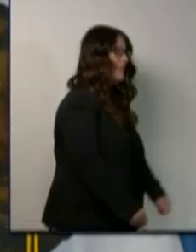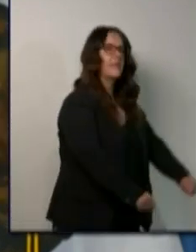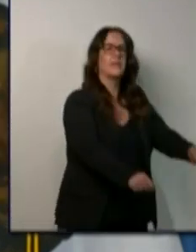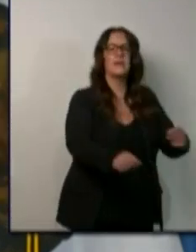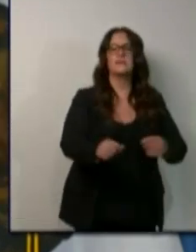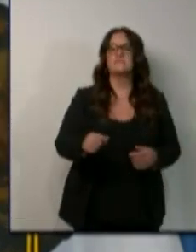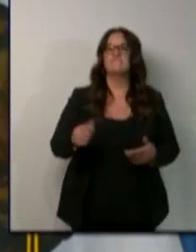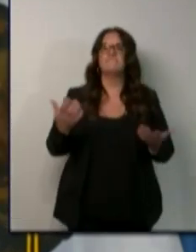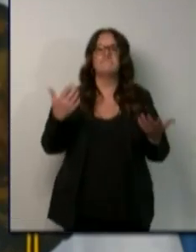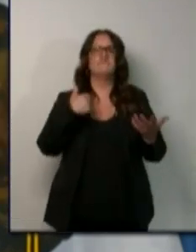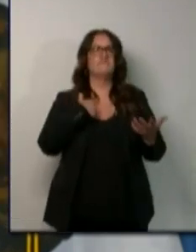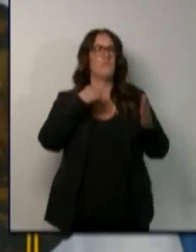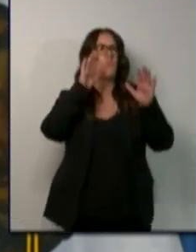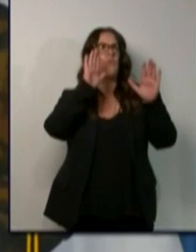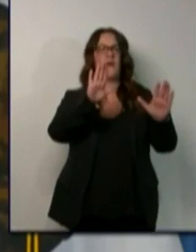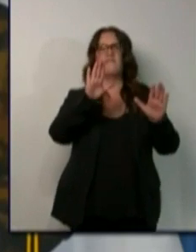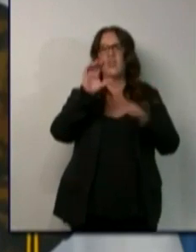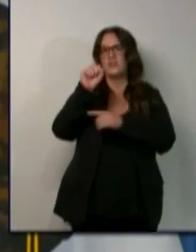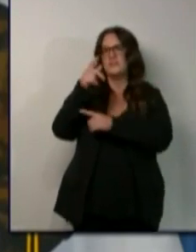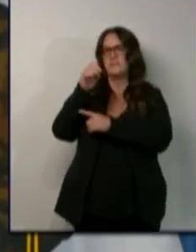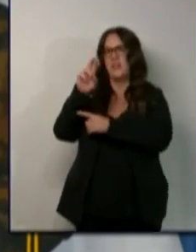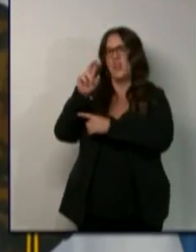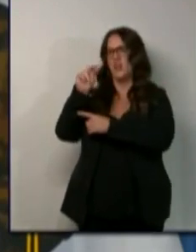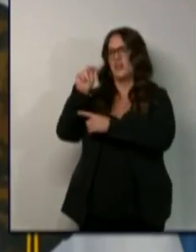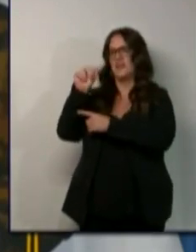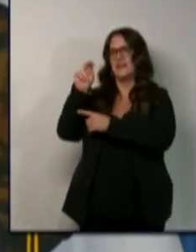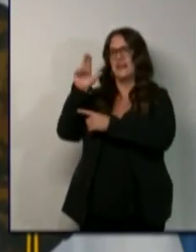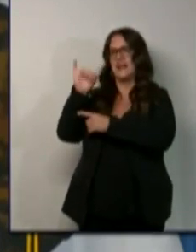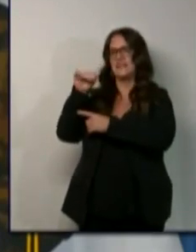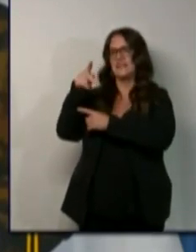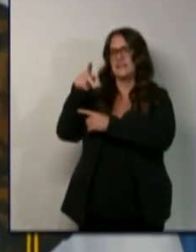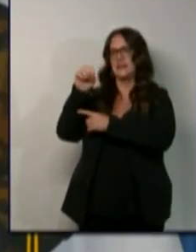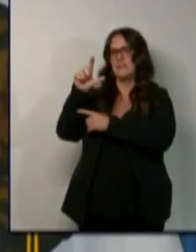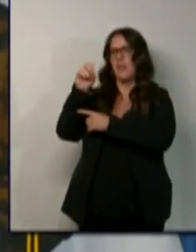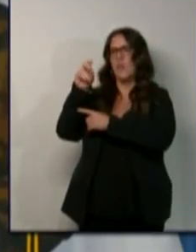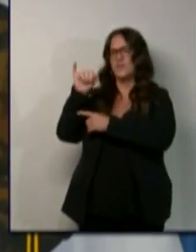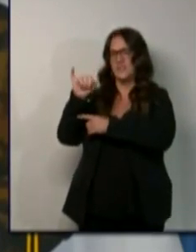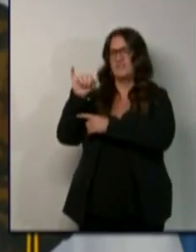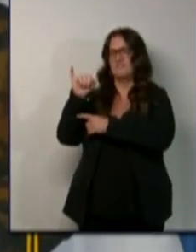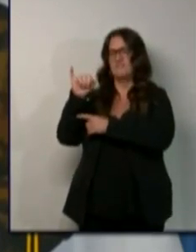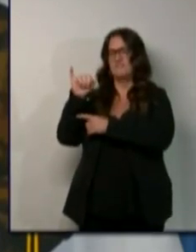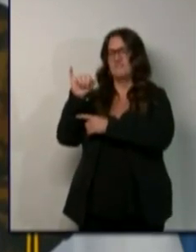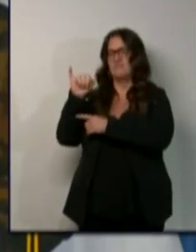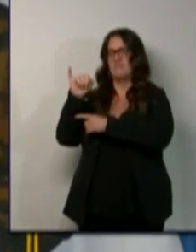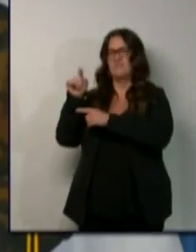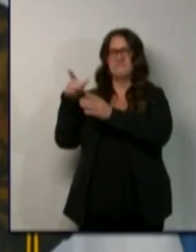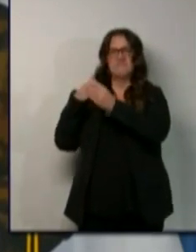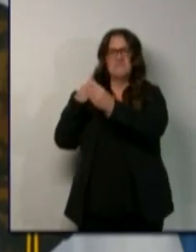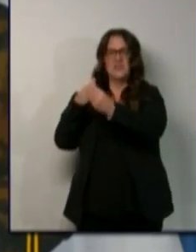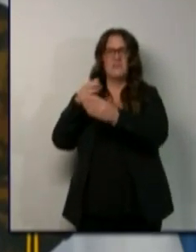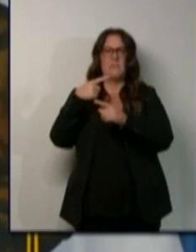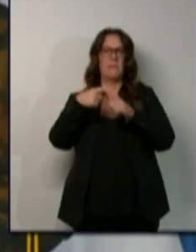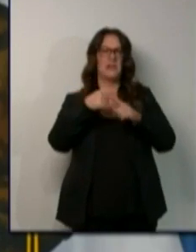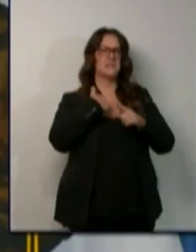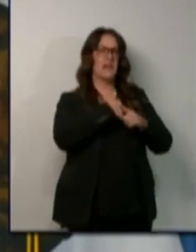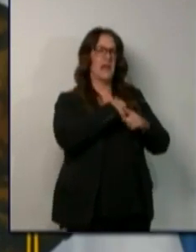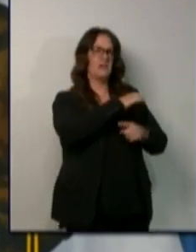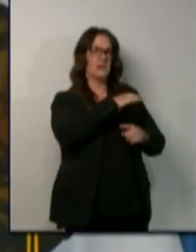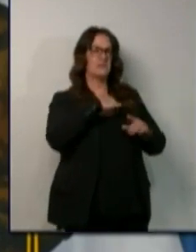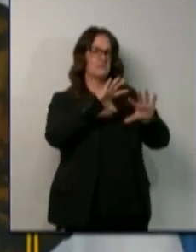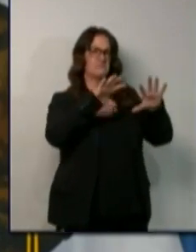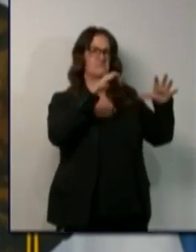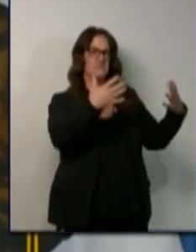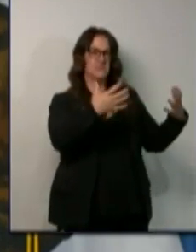of Speaker Nancy Pelosi and the strong support, bipartisan support of our congressional delegation